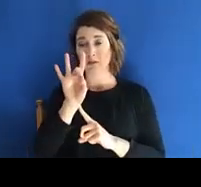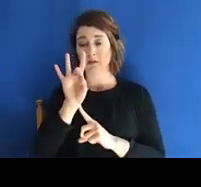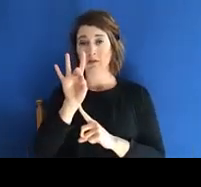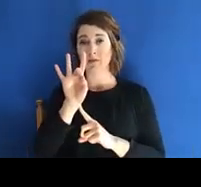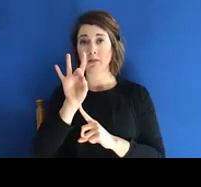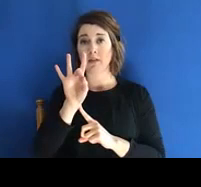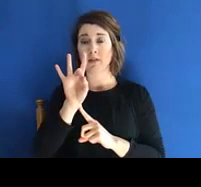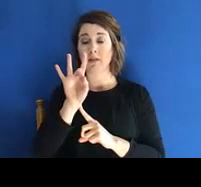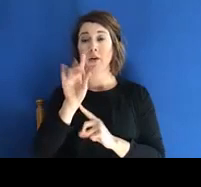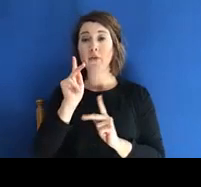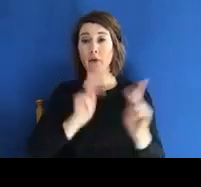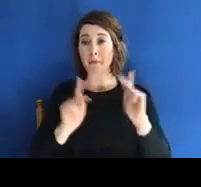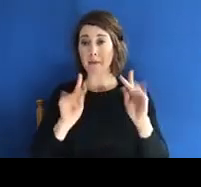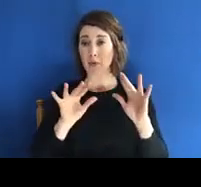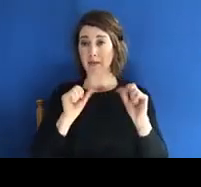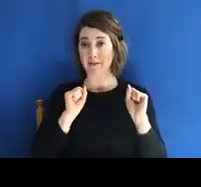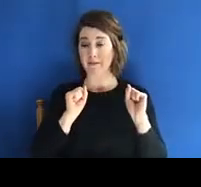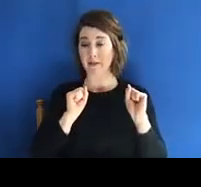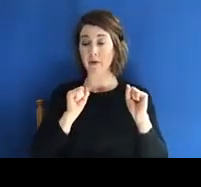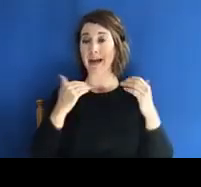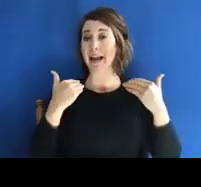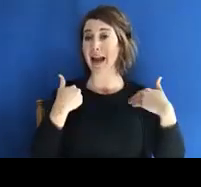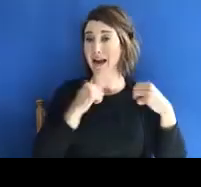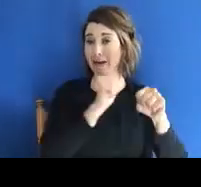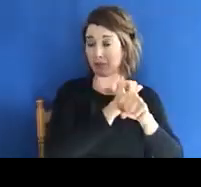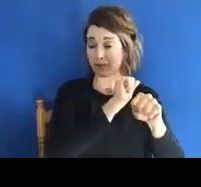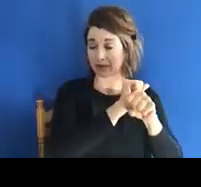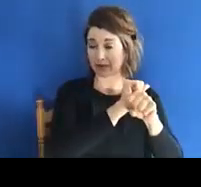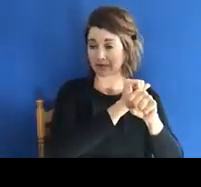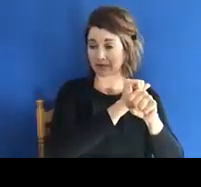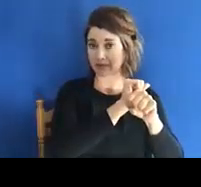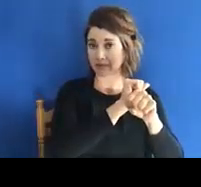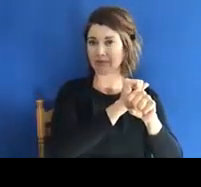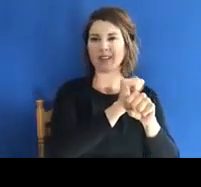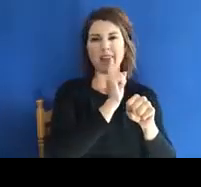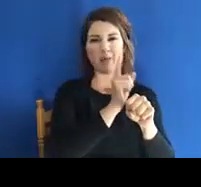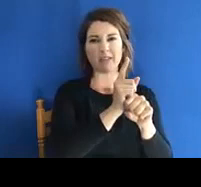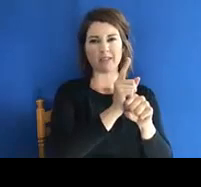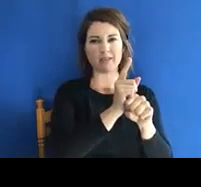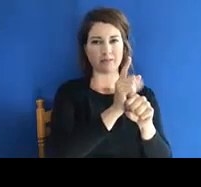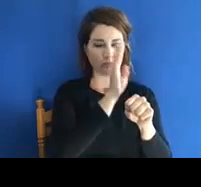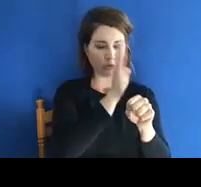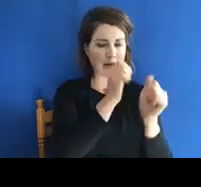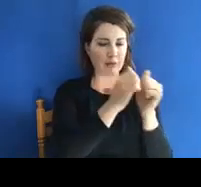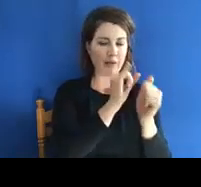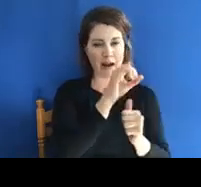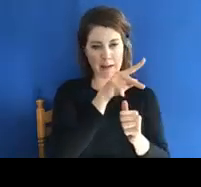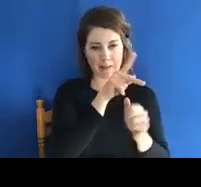the VR program with employment, that was in line with their IPE goal and satisfied other closure